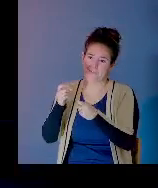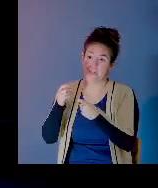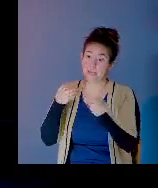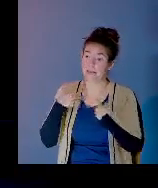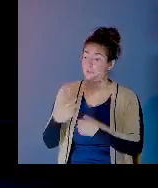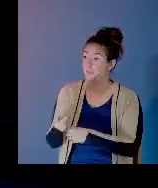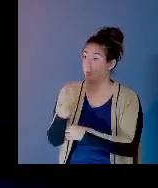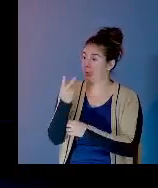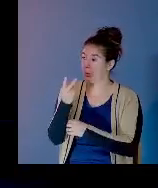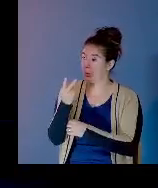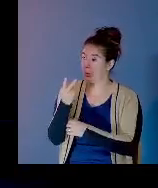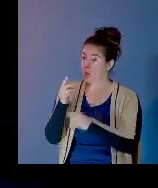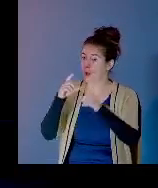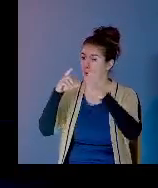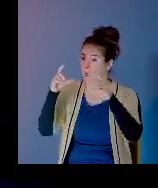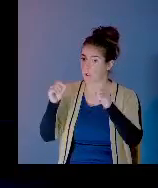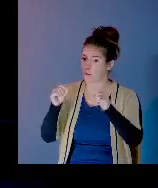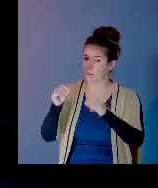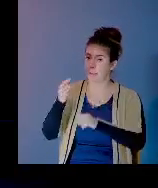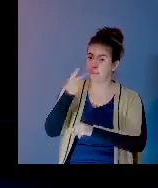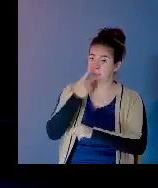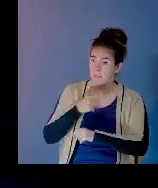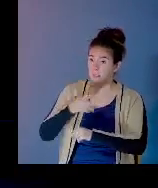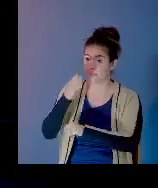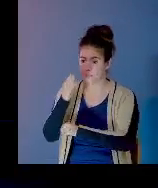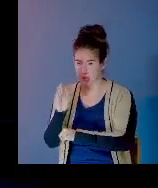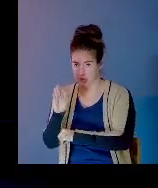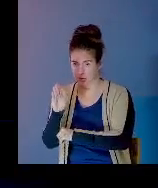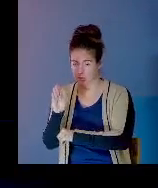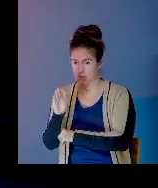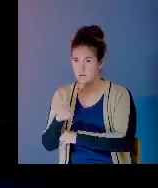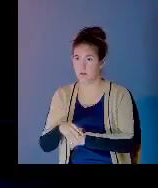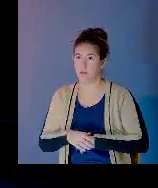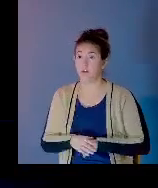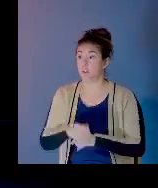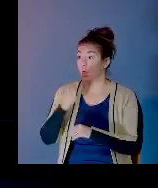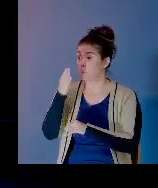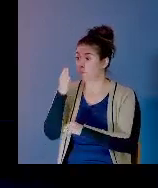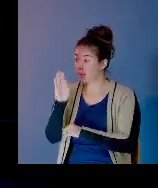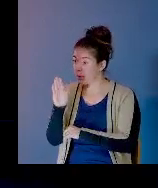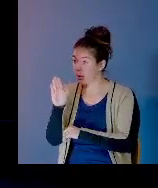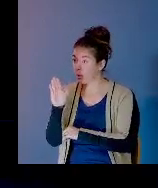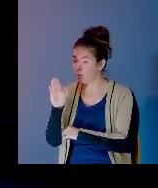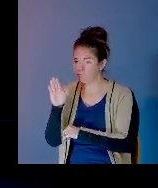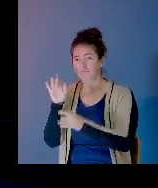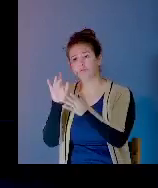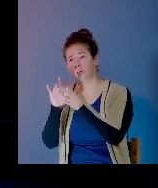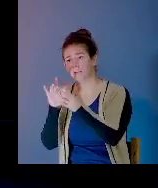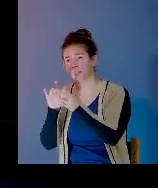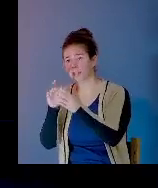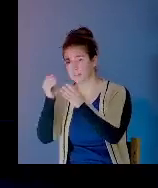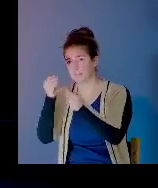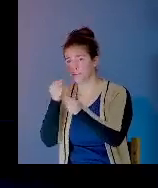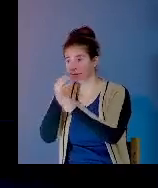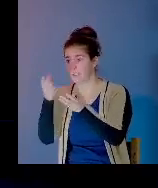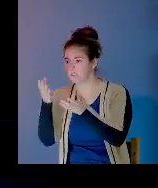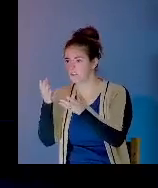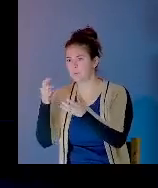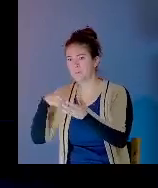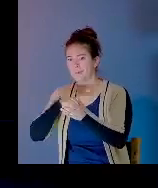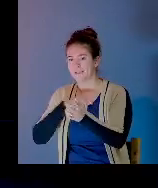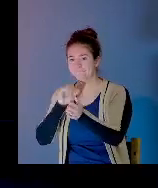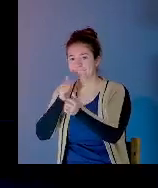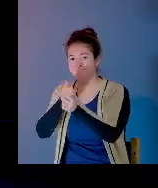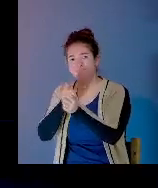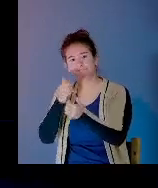blue. Blue for you to register, contact information so we can follow up, let you get to know us, get to know you. Also a